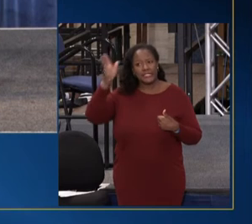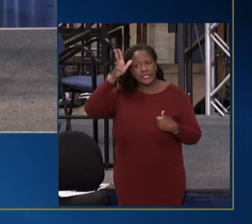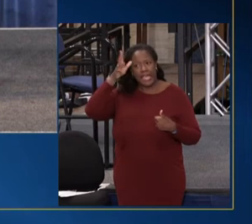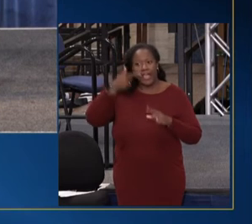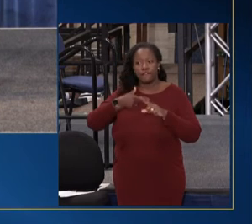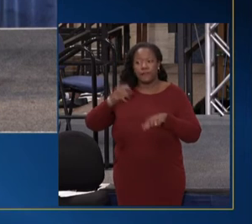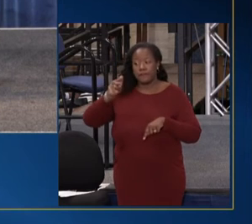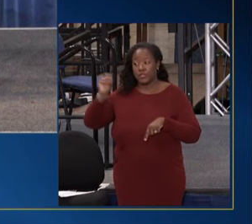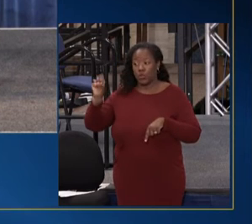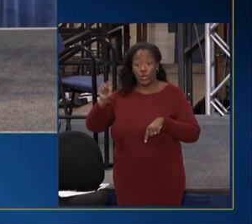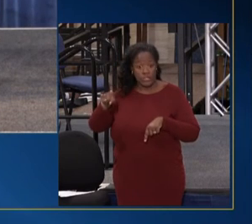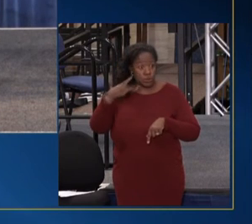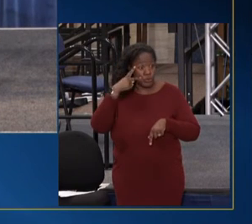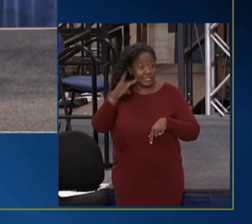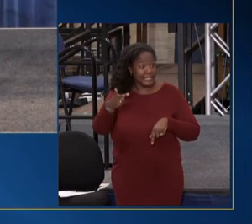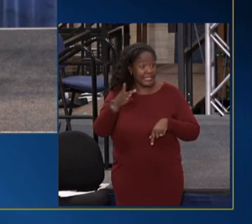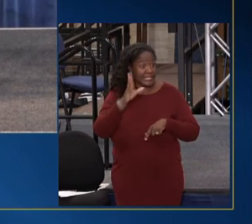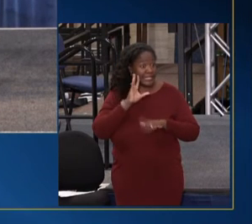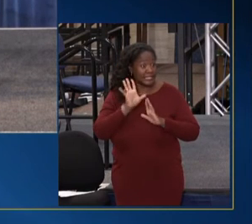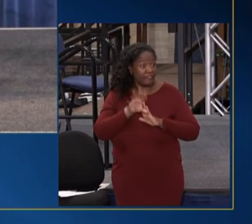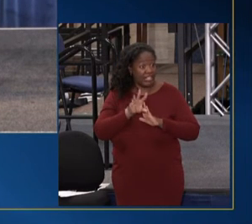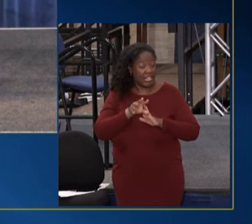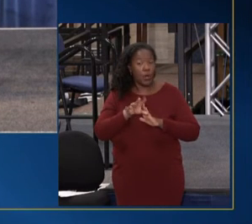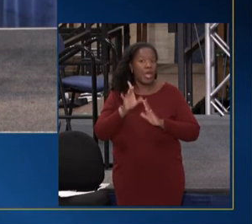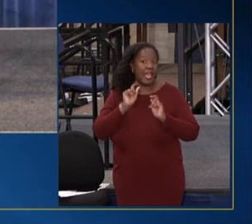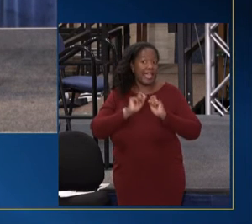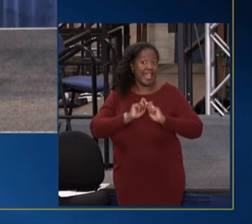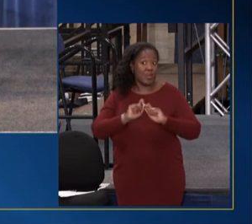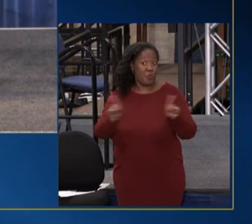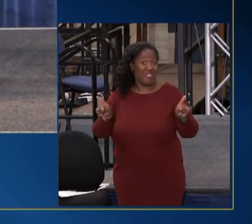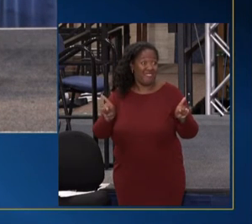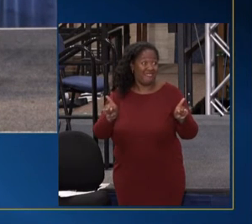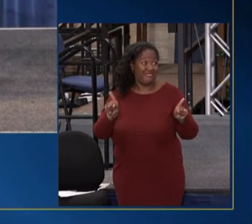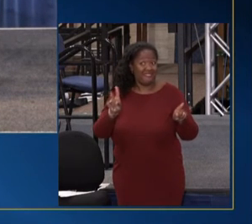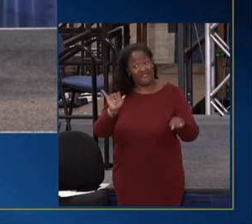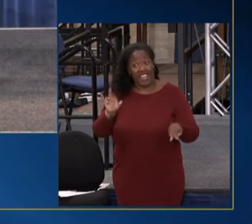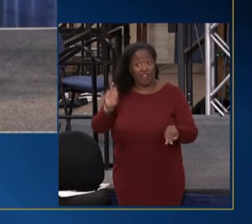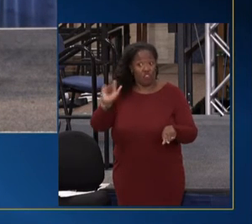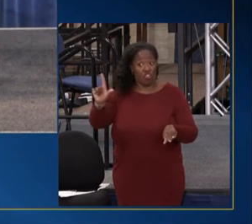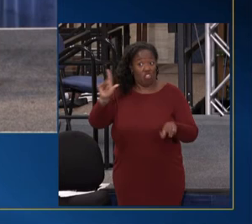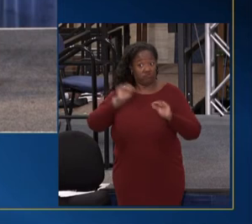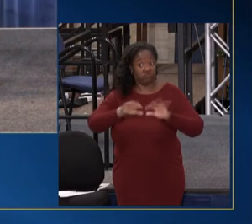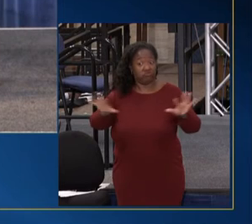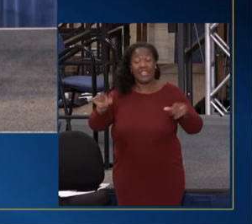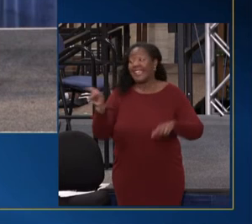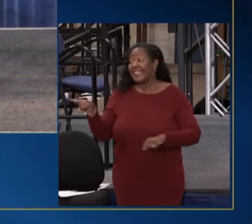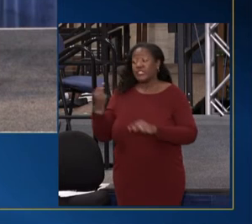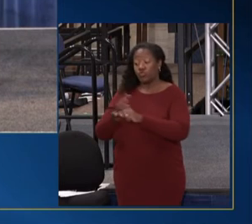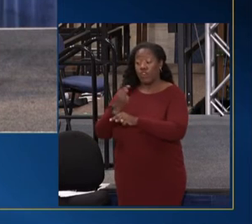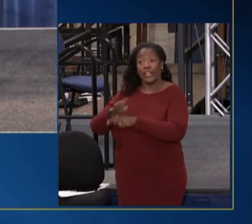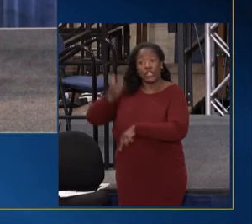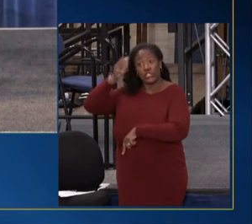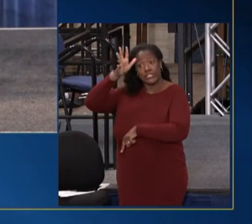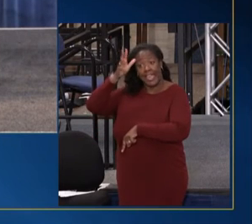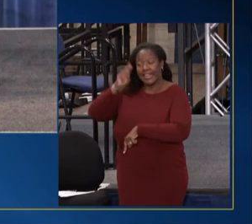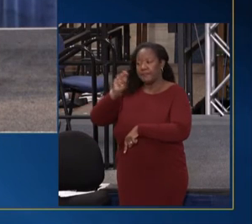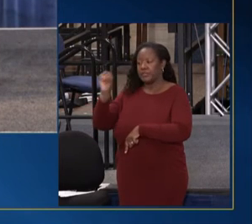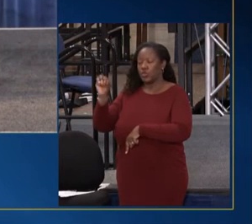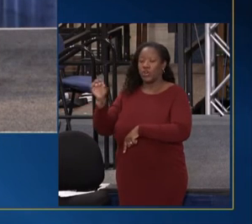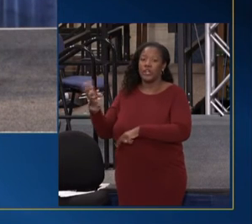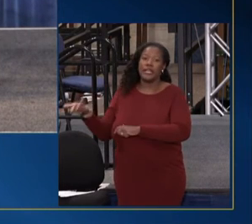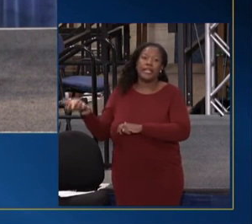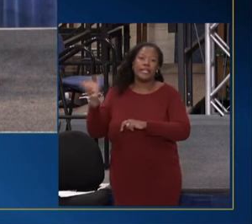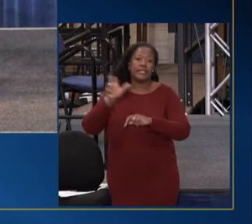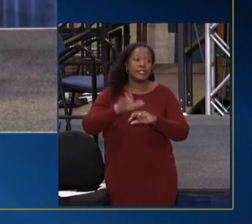folks caught Brandon's video. It went a little viral, because Brandon is this regular dad in Missouri who sat in front